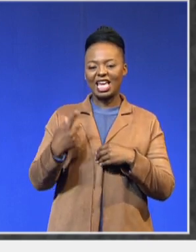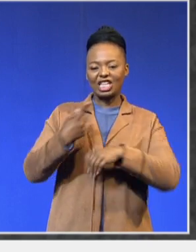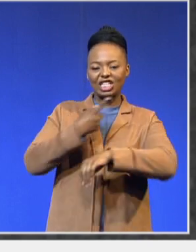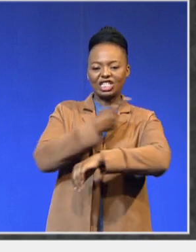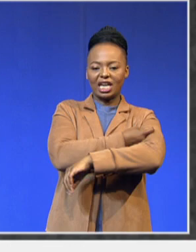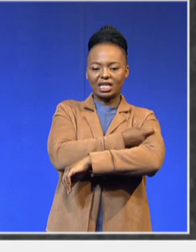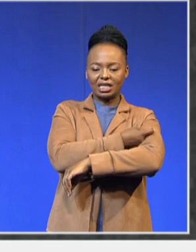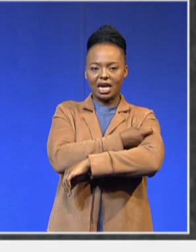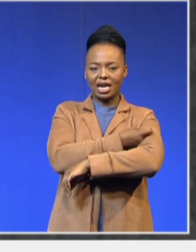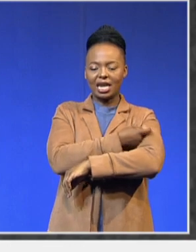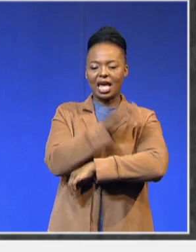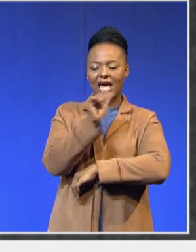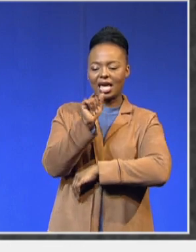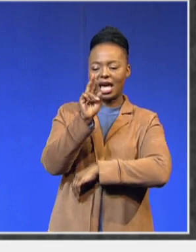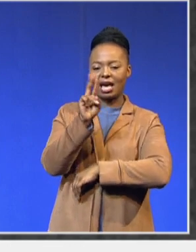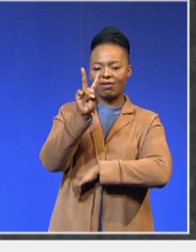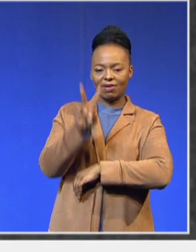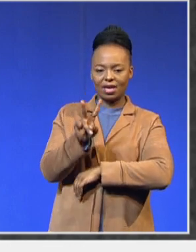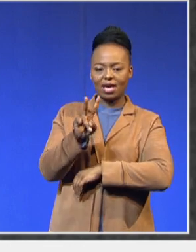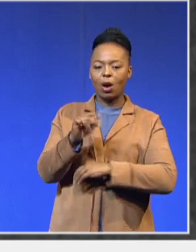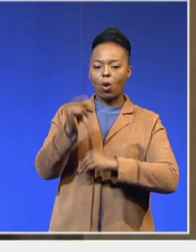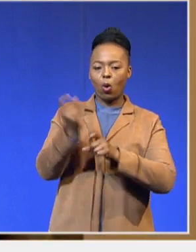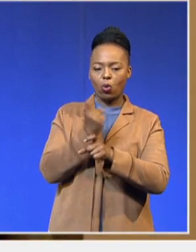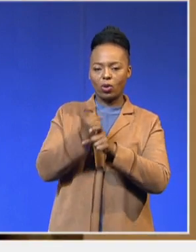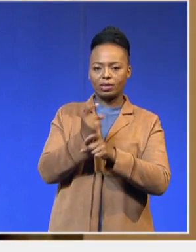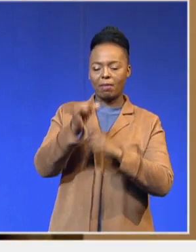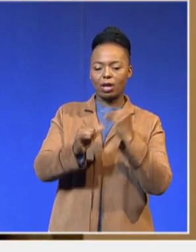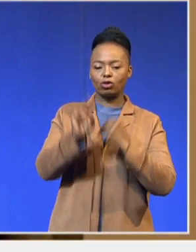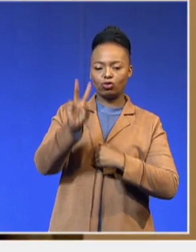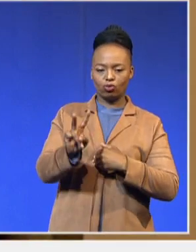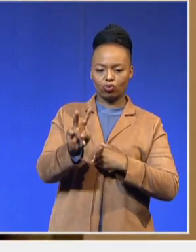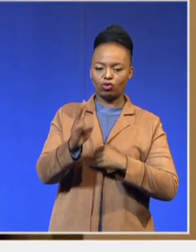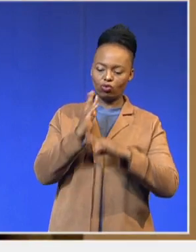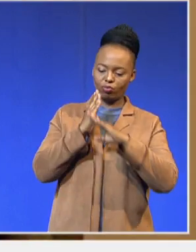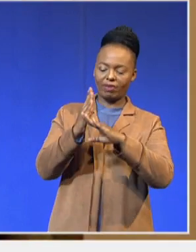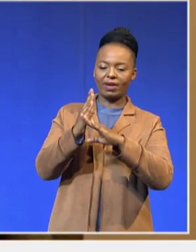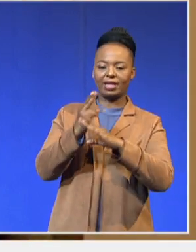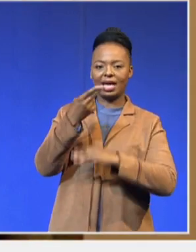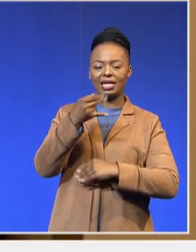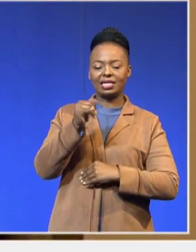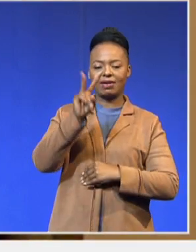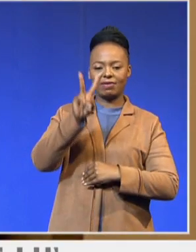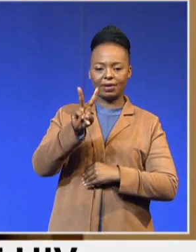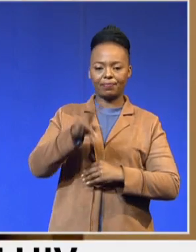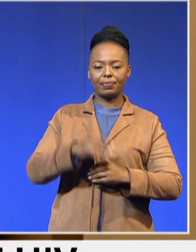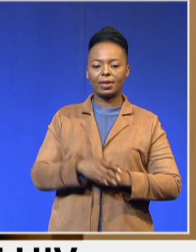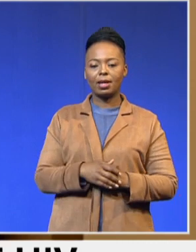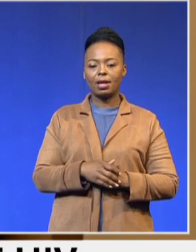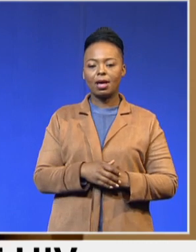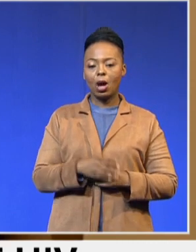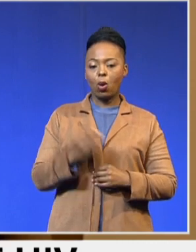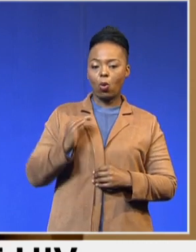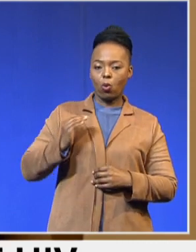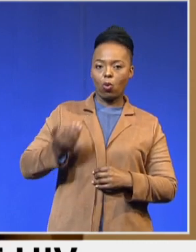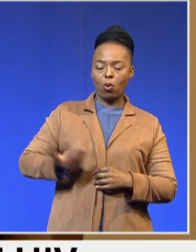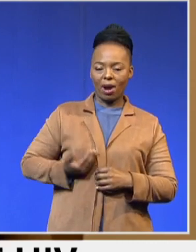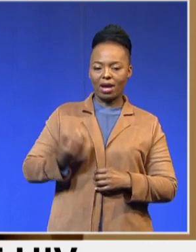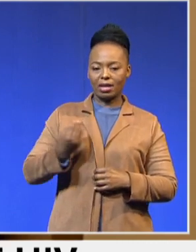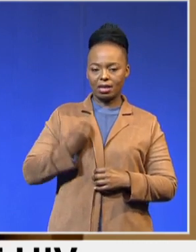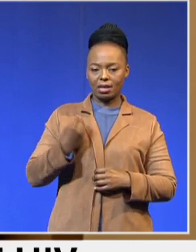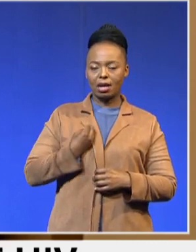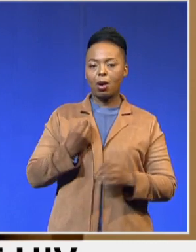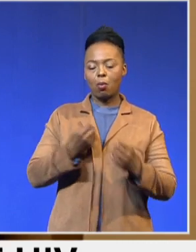injectable ARV every 2 months to prevent HIV. Bosman says young women are currently most at risk of getting